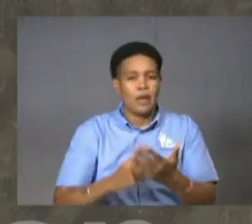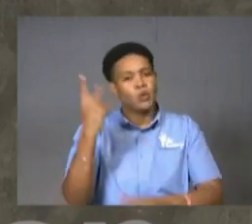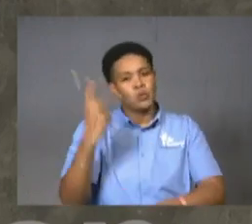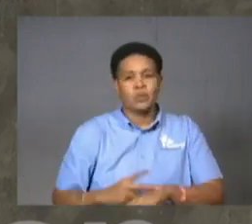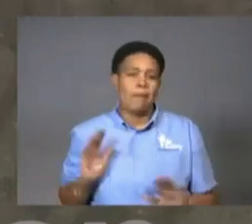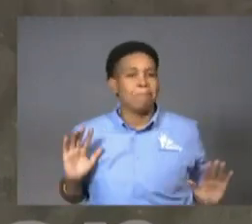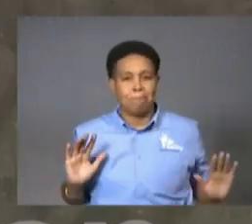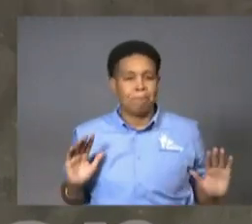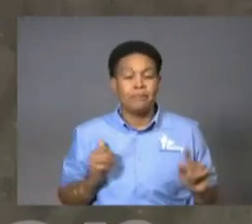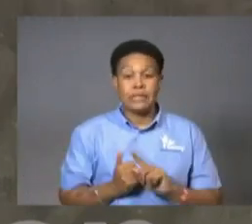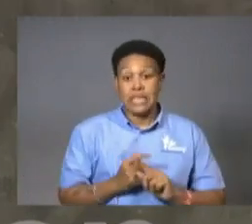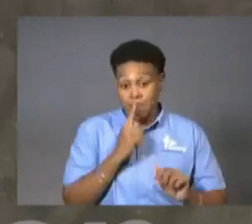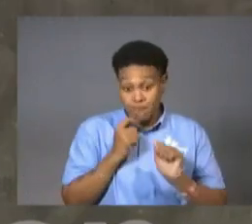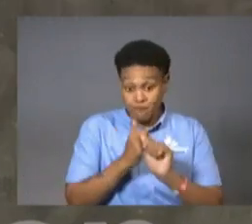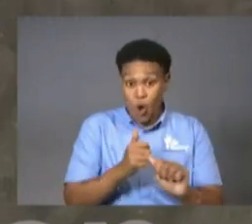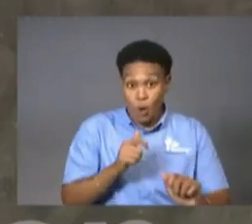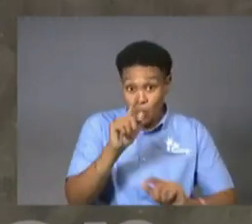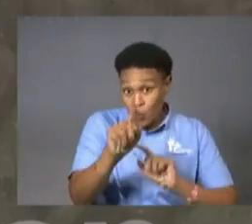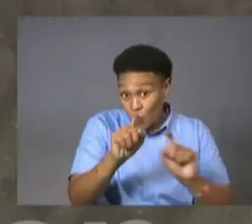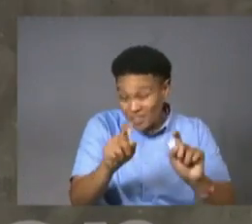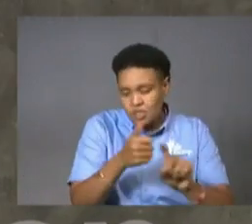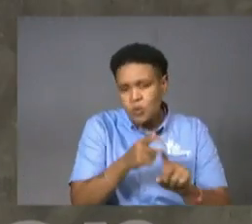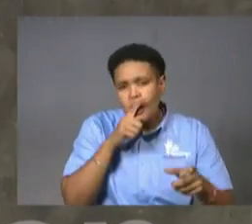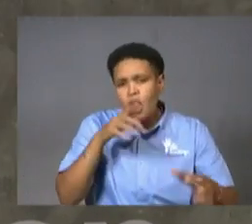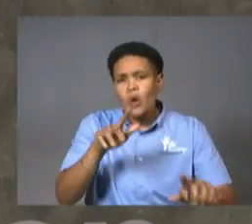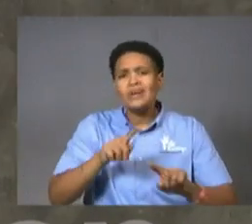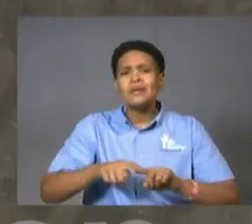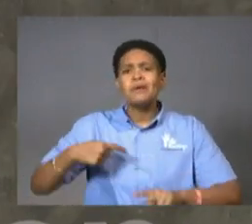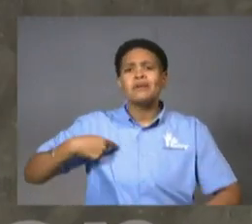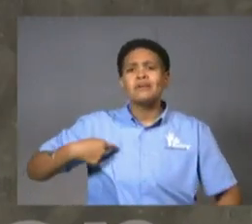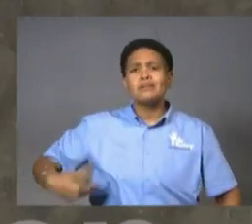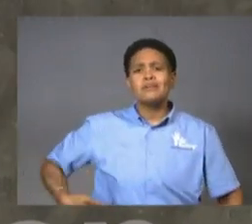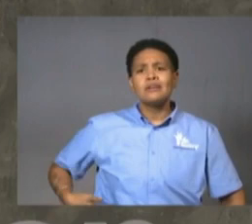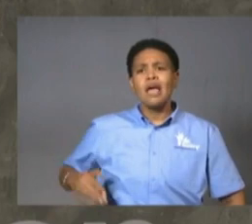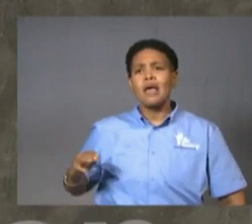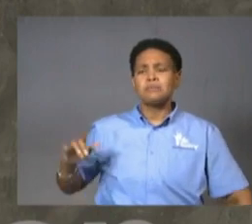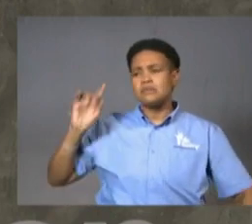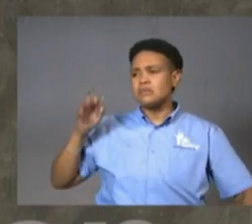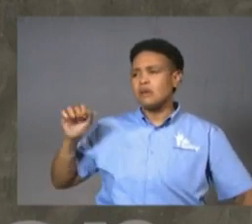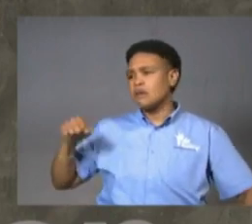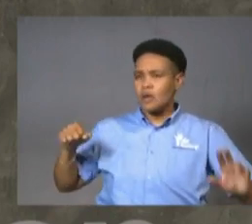Follow-up questions will be permitted at the discretion of the moderator. Where a